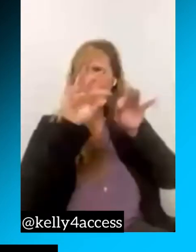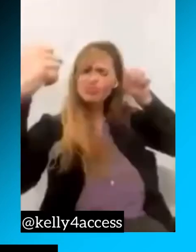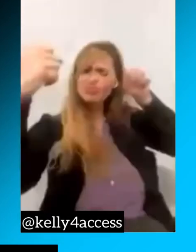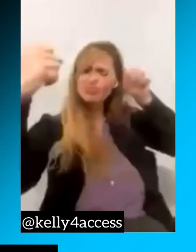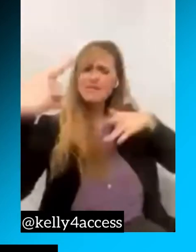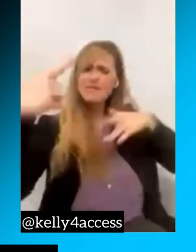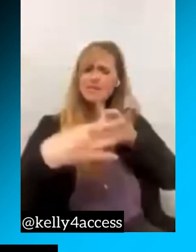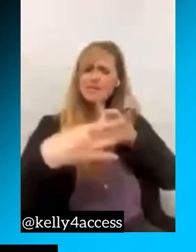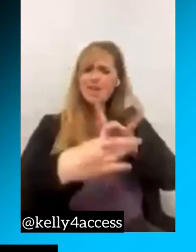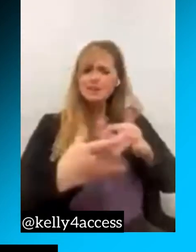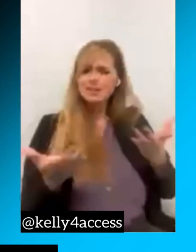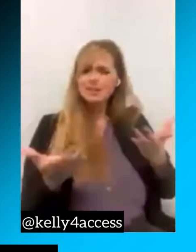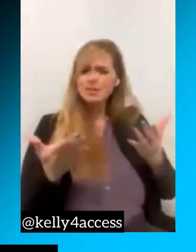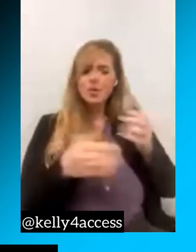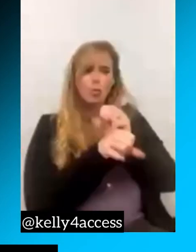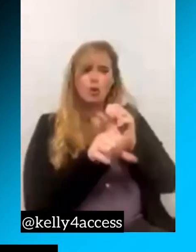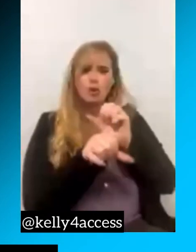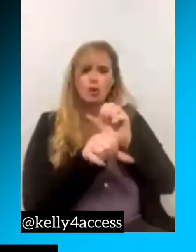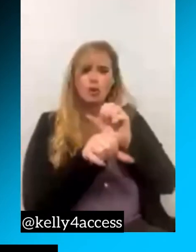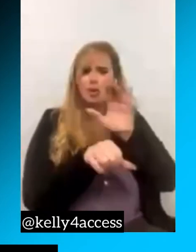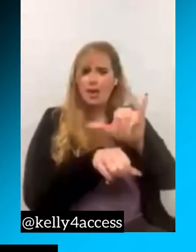to work on Yeah, the. definitely.